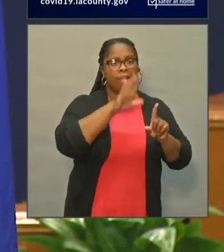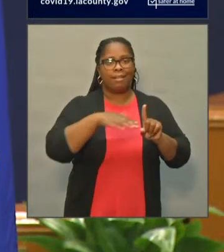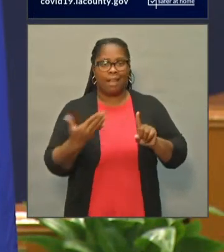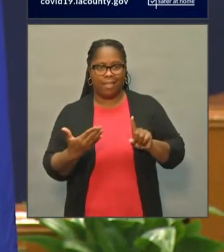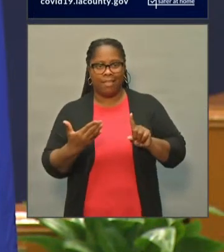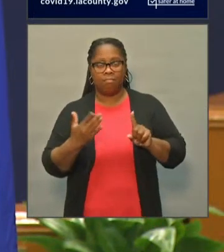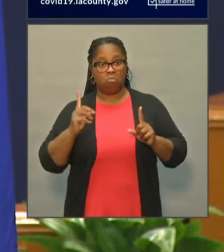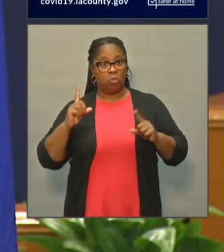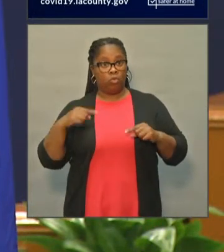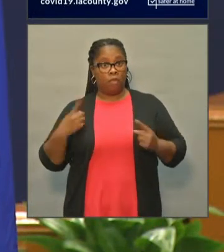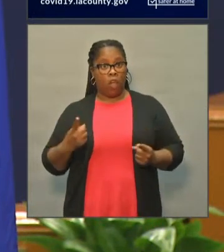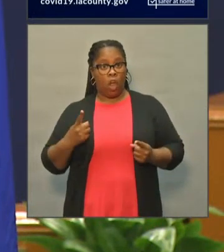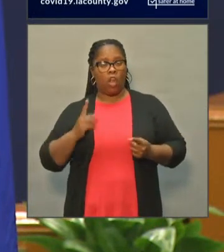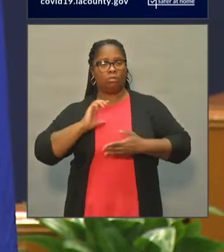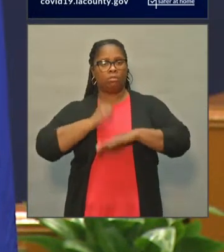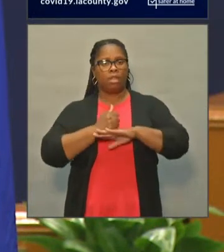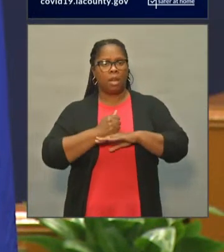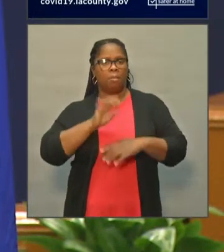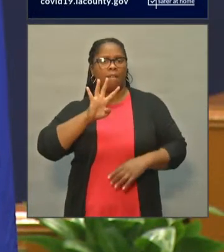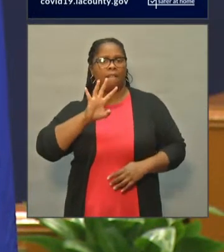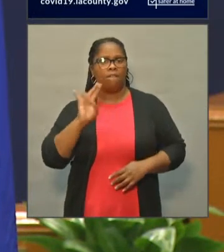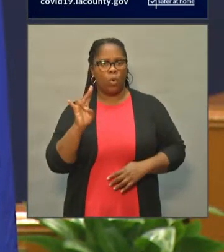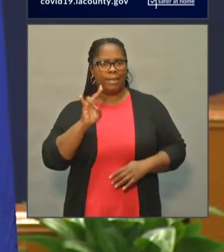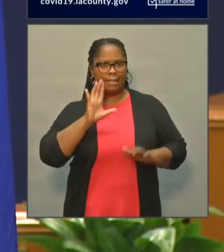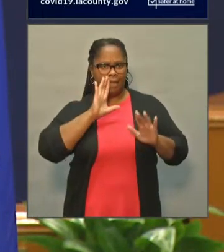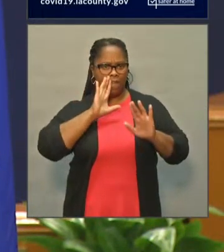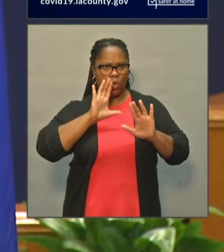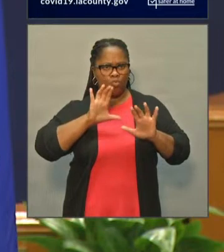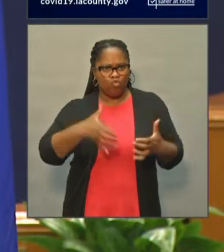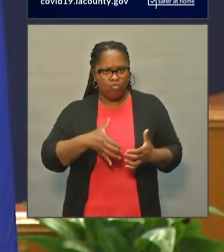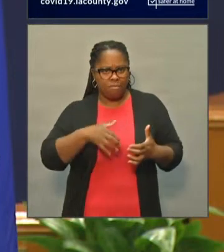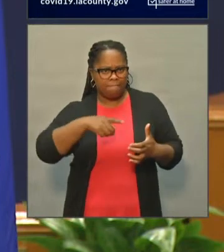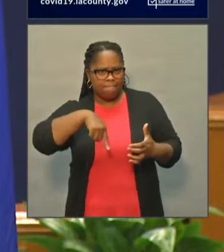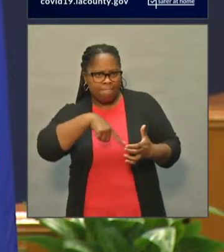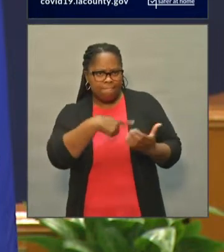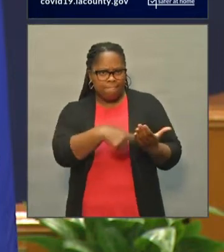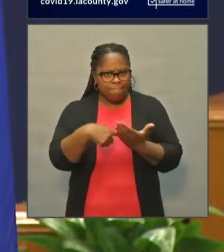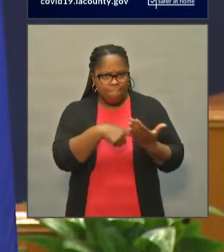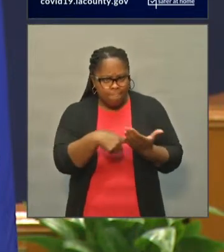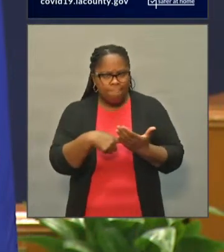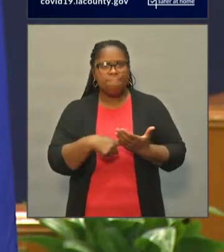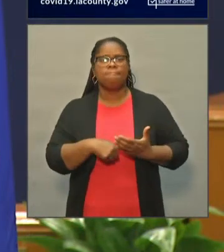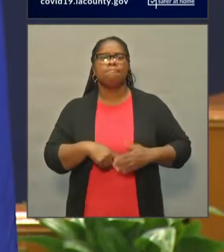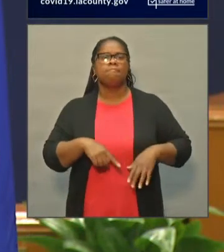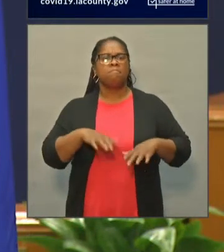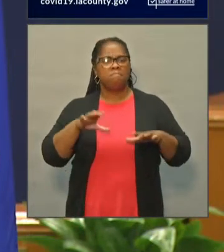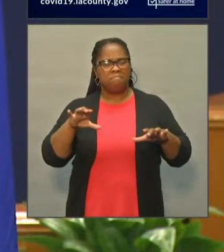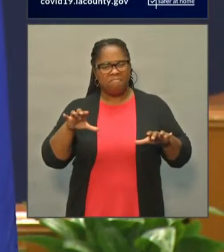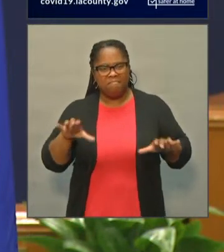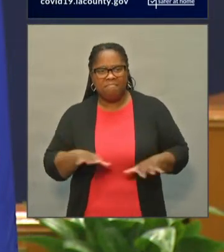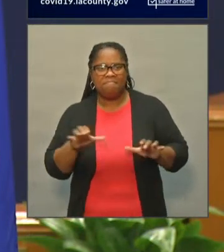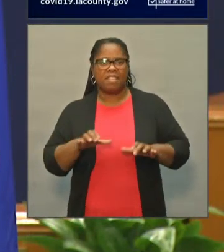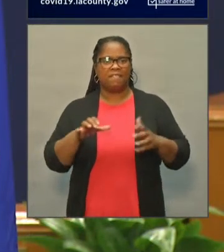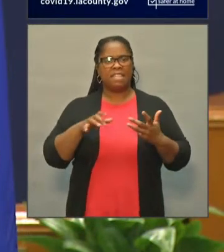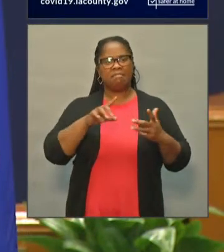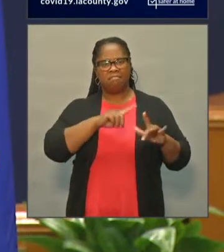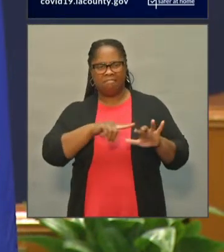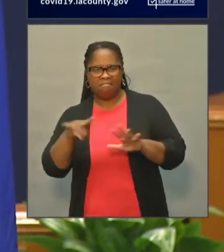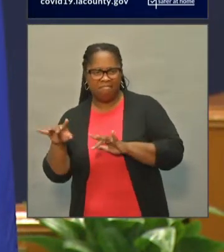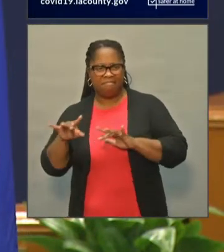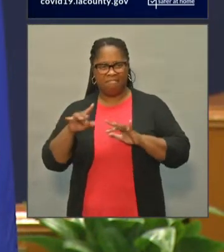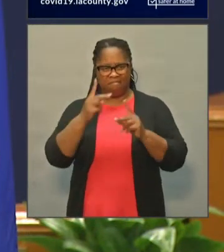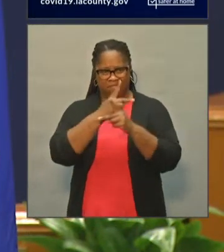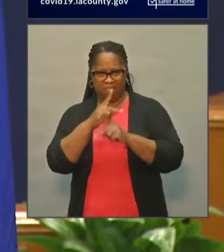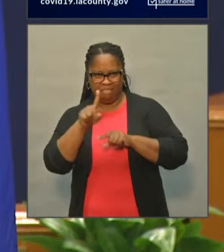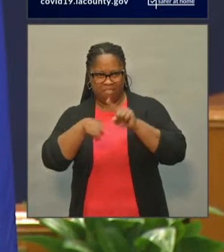focus groups along with key informant interviews and engagement activities to benefit from the wisdom in our communities around how